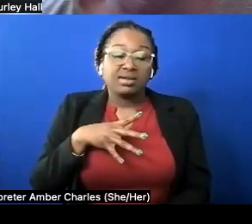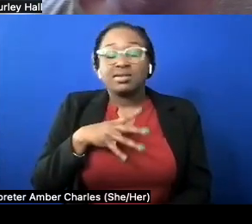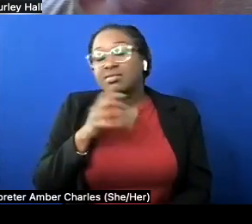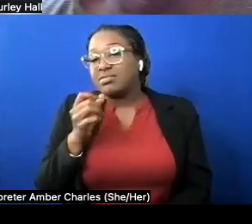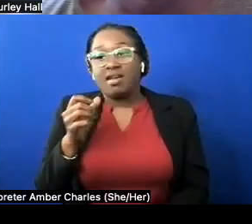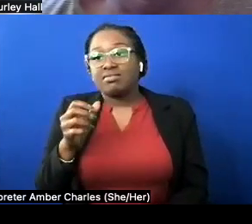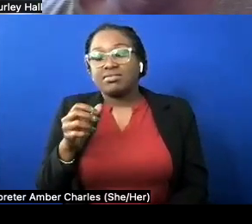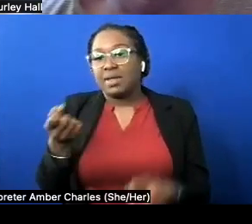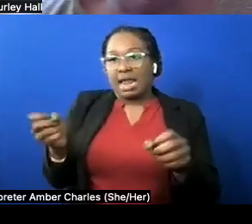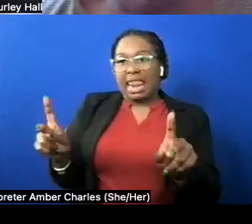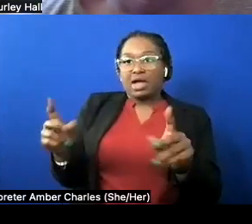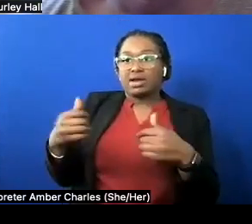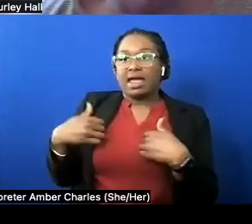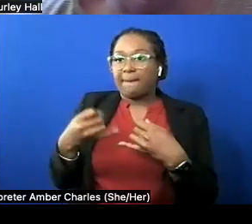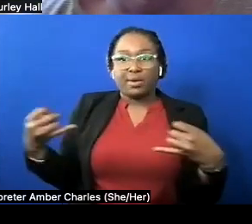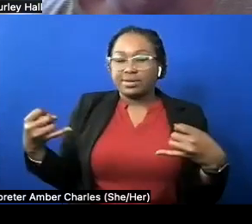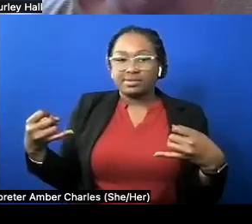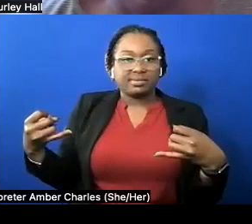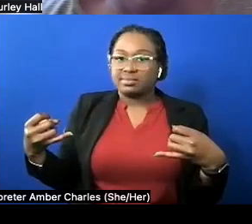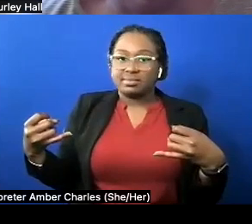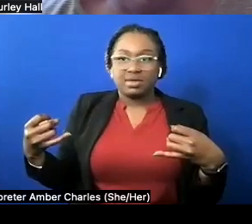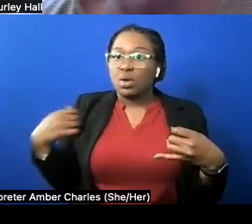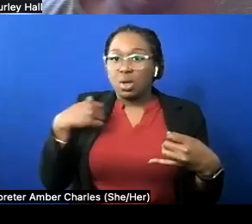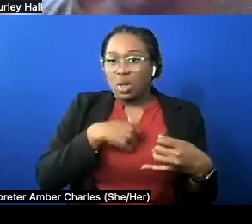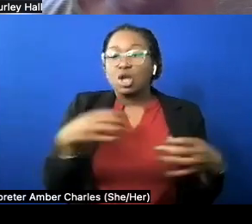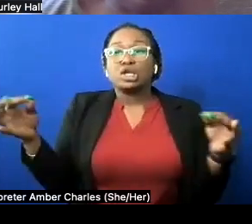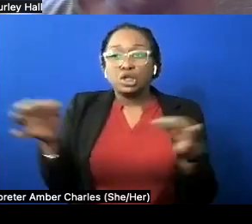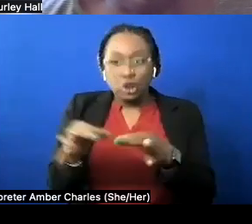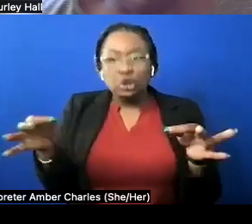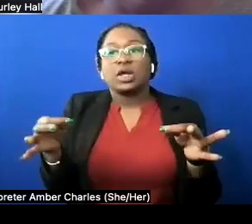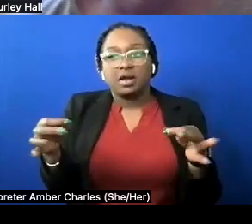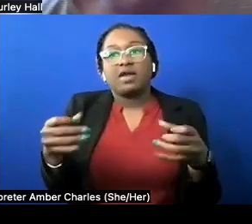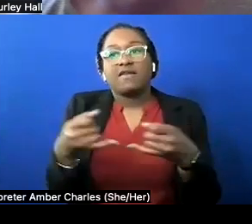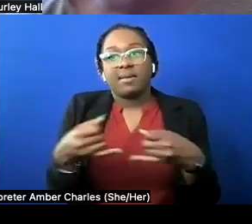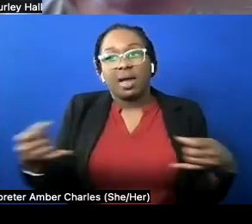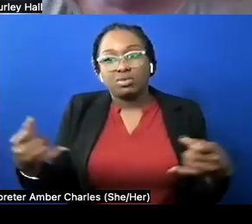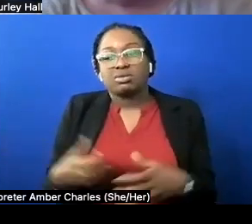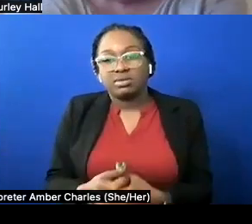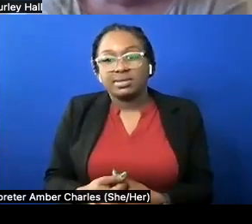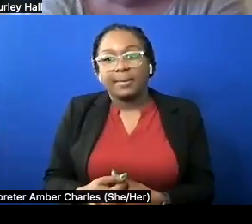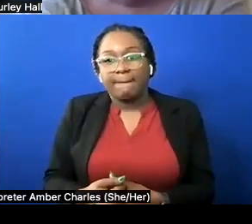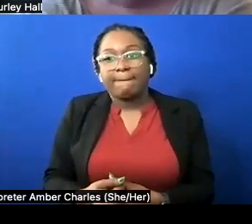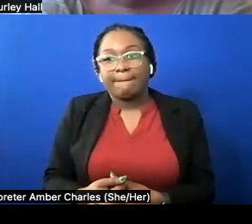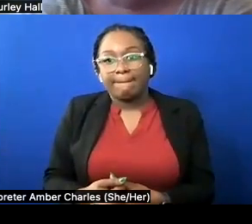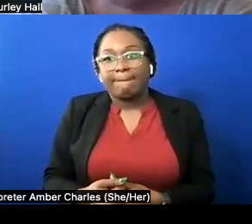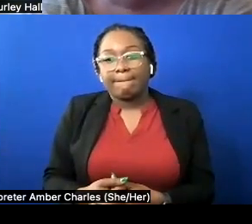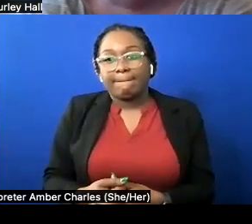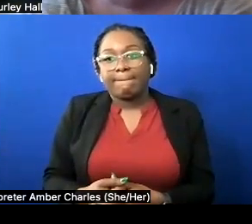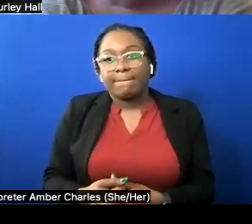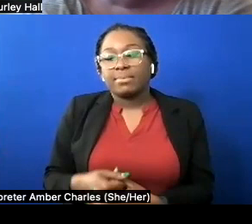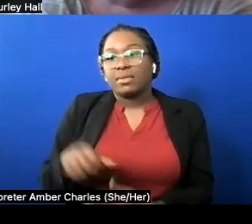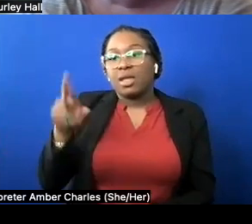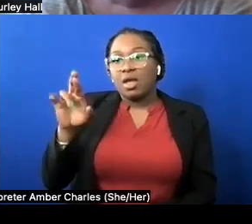being allowed to have boundaries. It's, you know, we are deserving of boundaries. And actually, Rihanna comes to